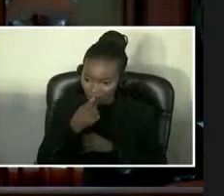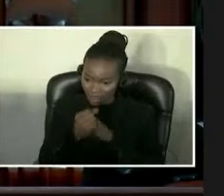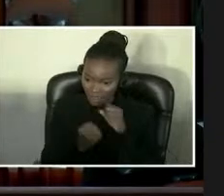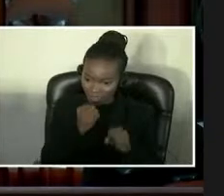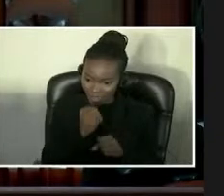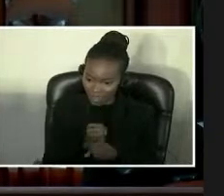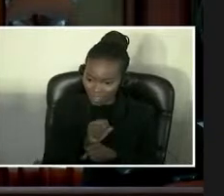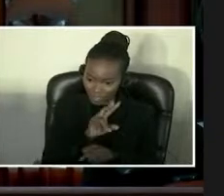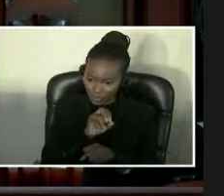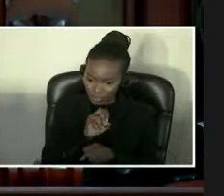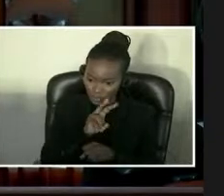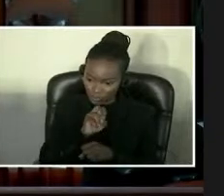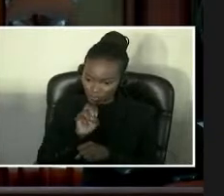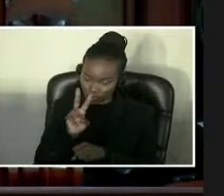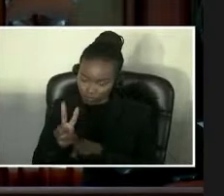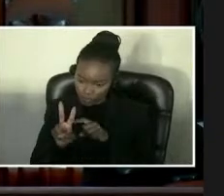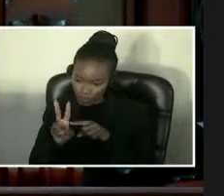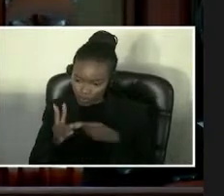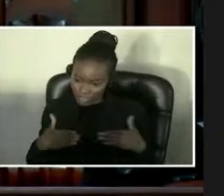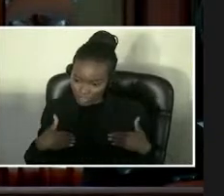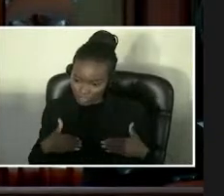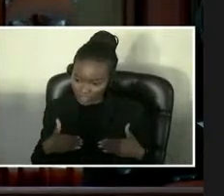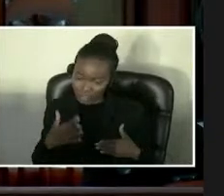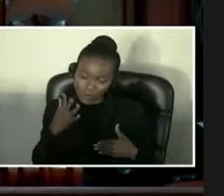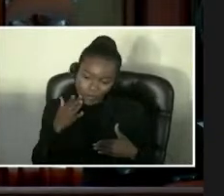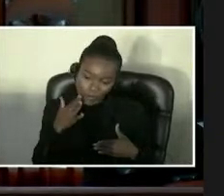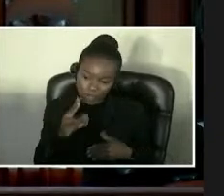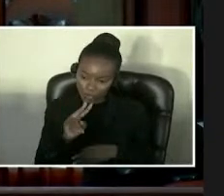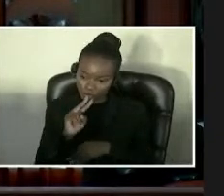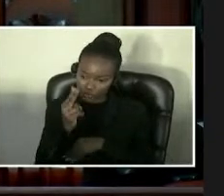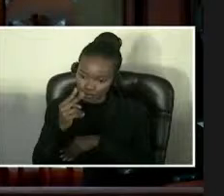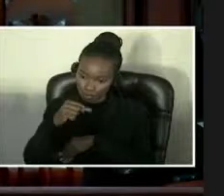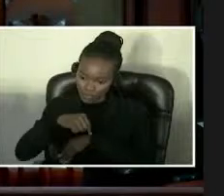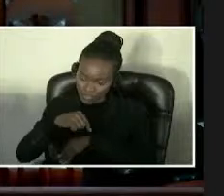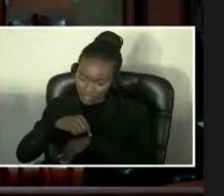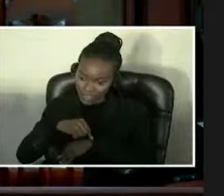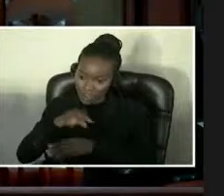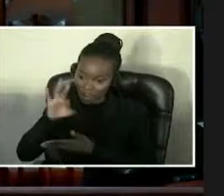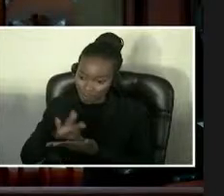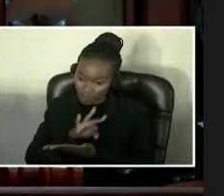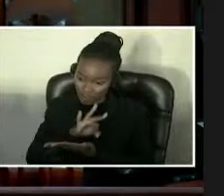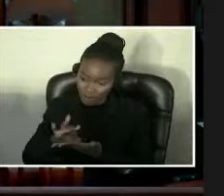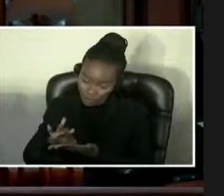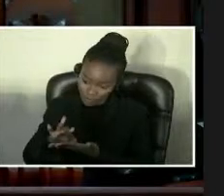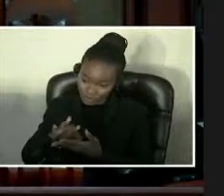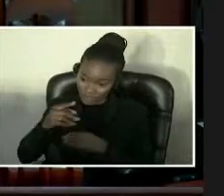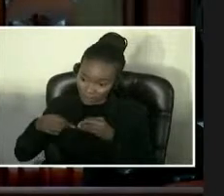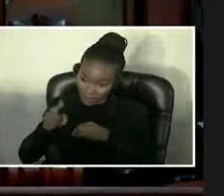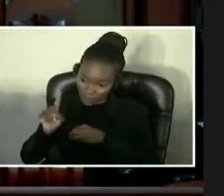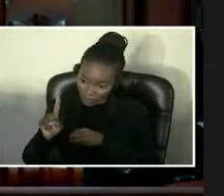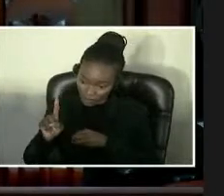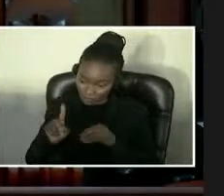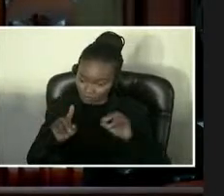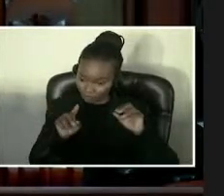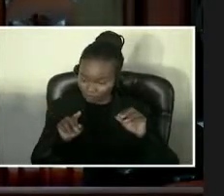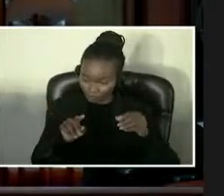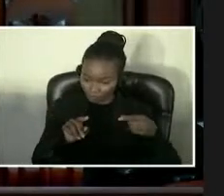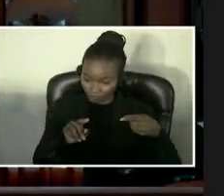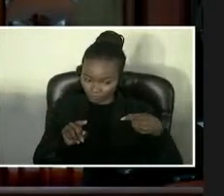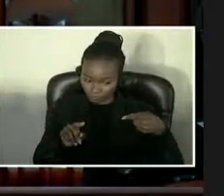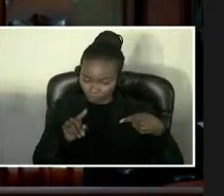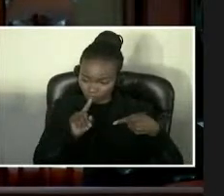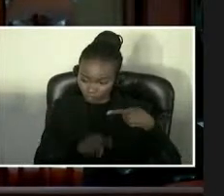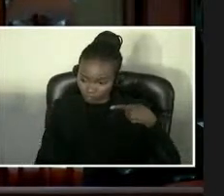at 12 o'clock 14 hours the votes we are talking about are as follows